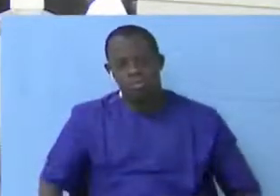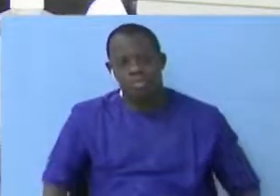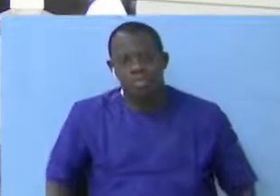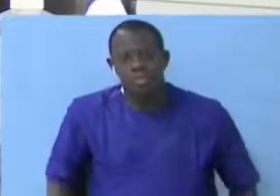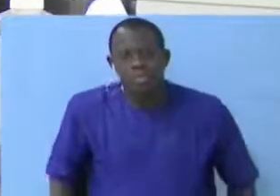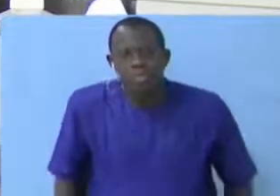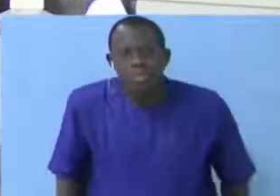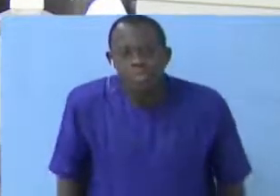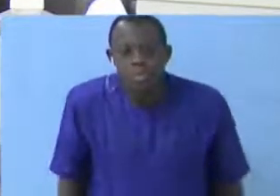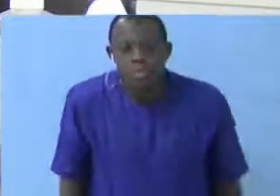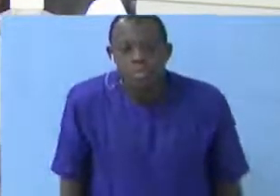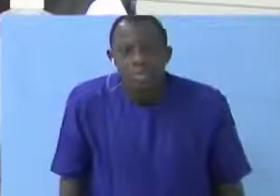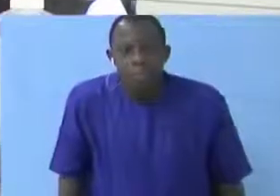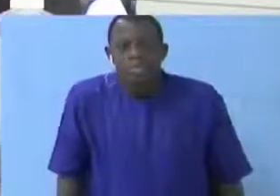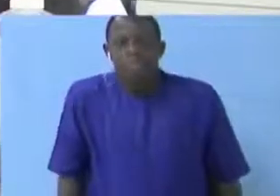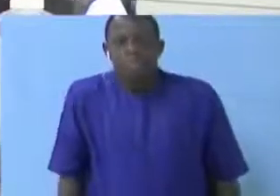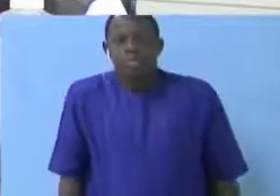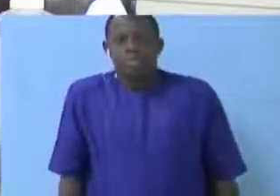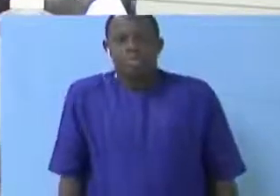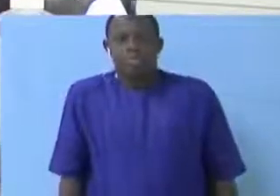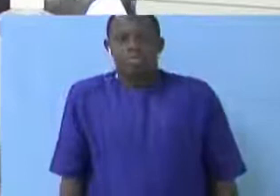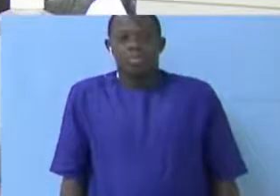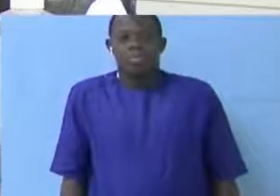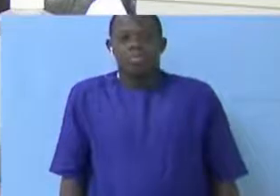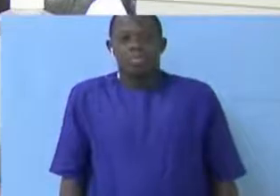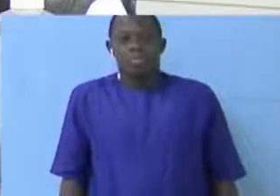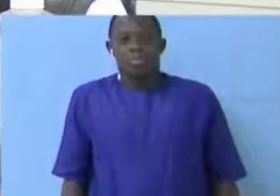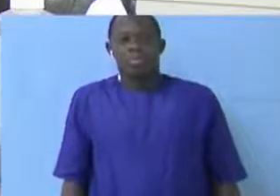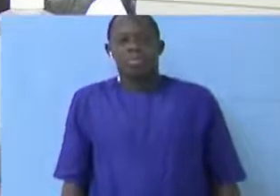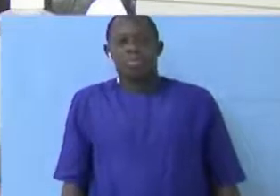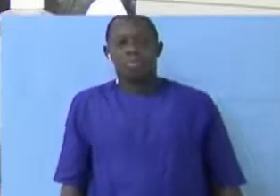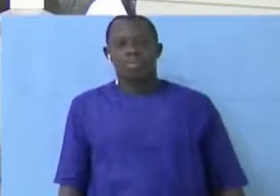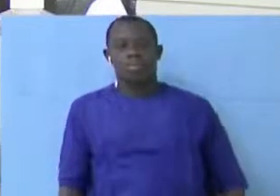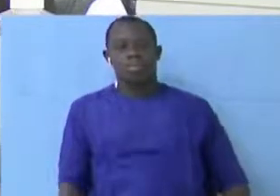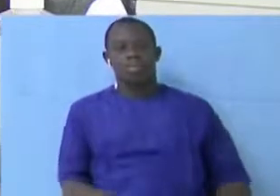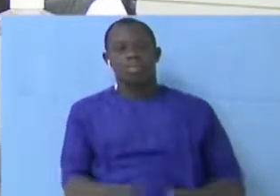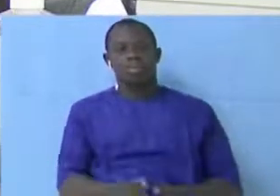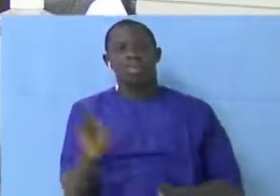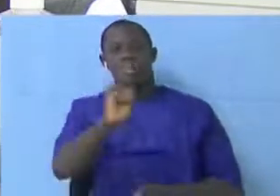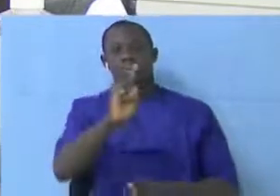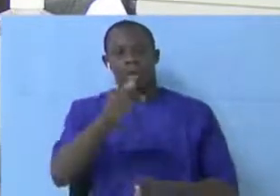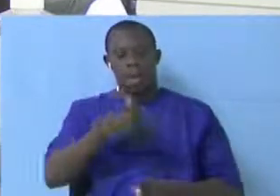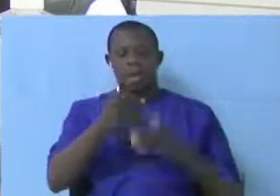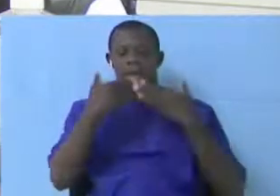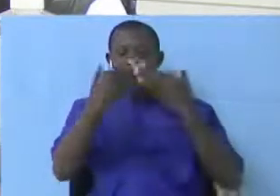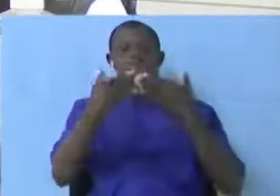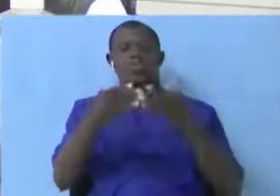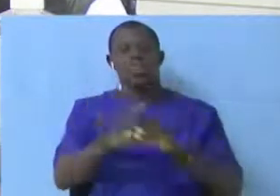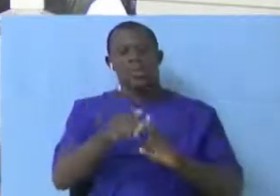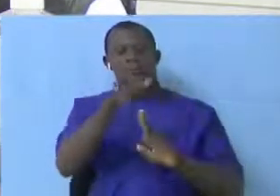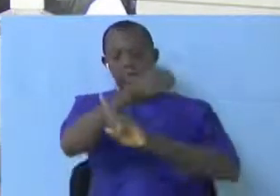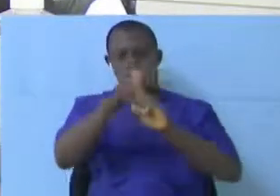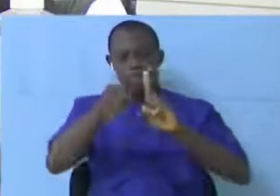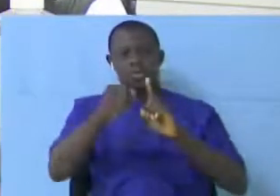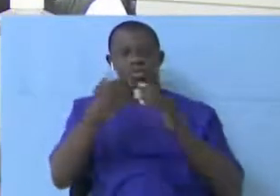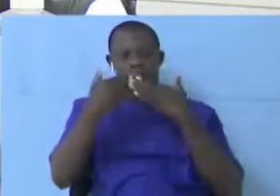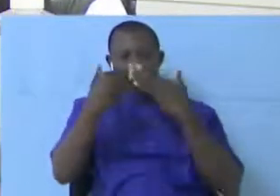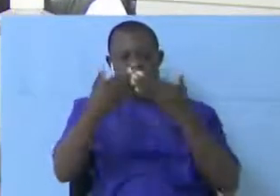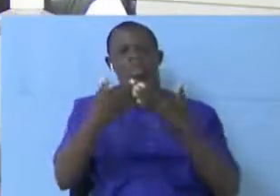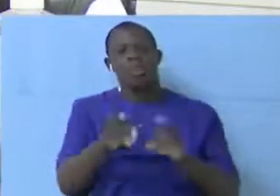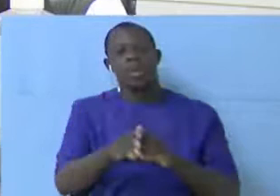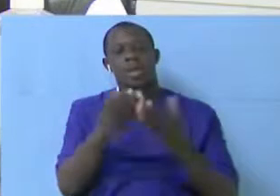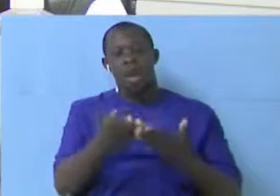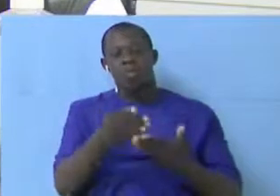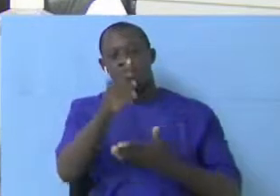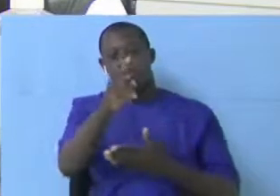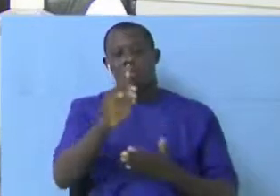Yeah, that's what I'm saying. The circumstances, if you bring it, if it is true, I will say. Till you are here, you are facing the